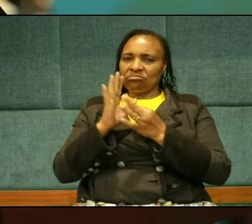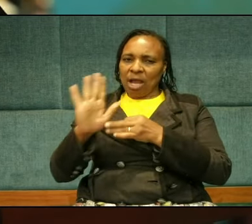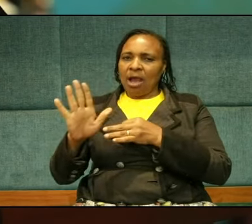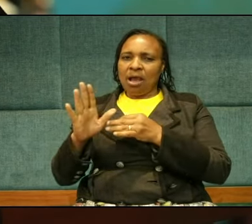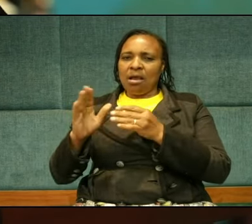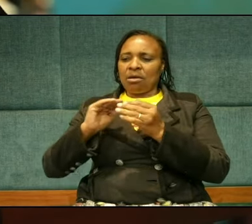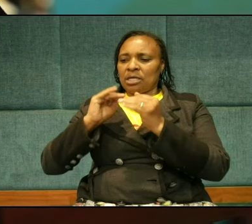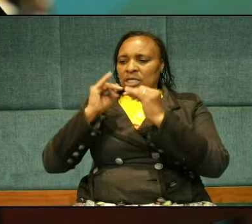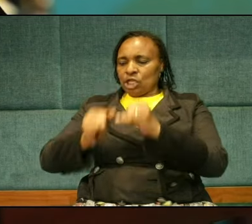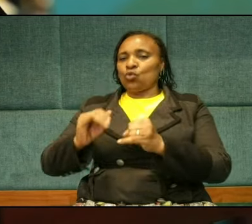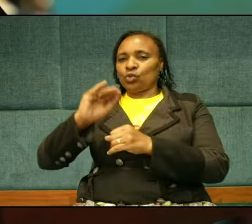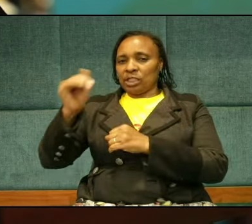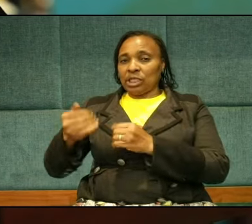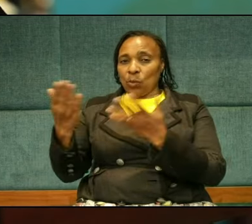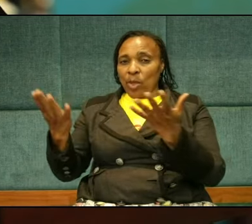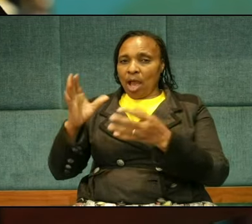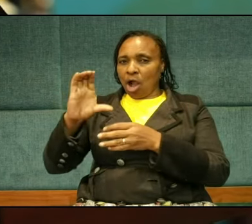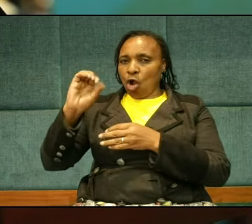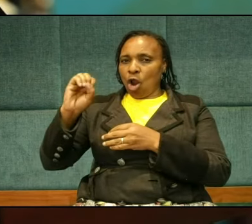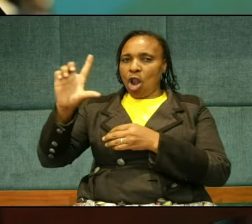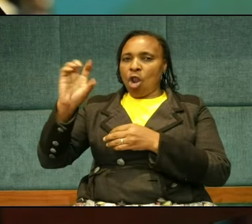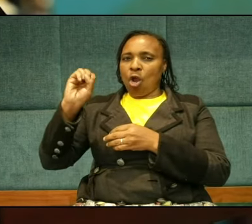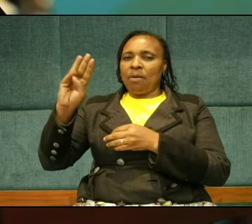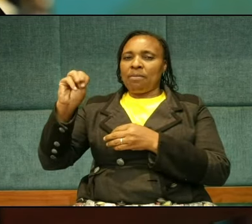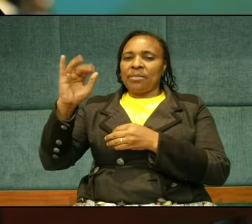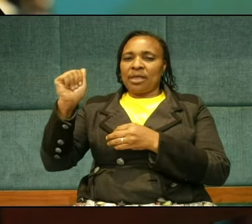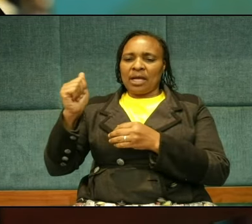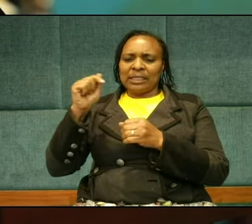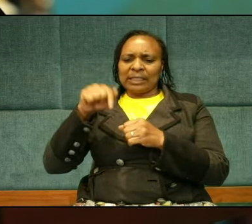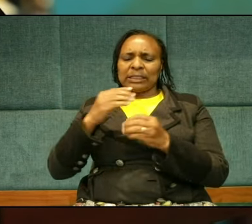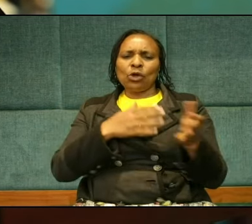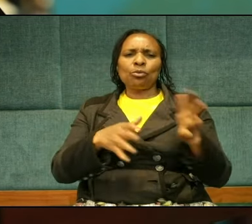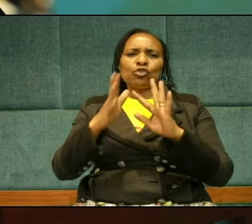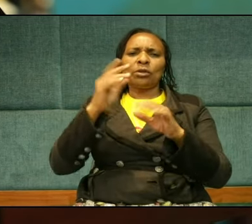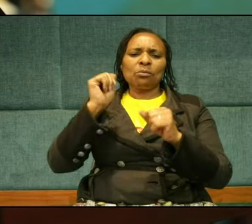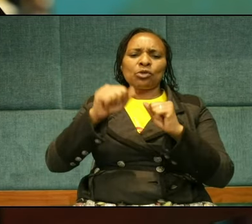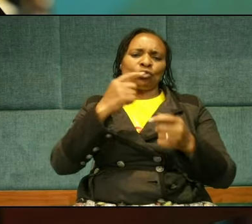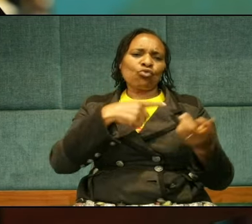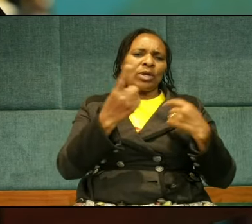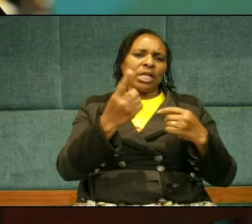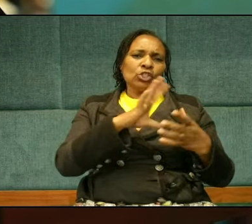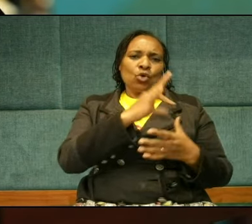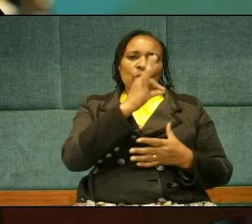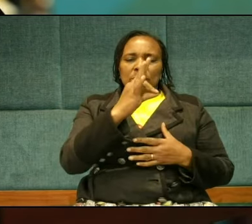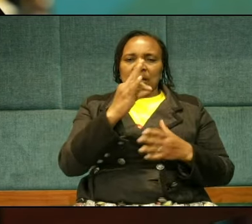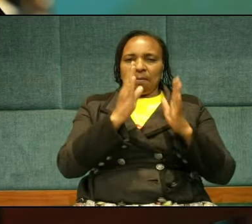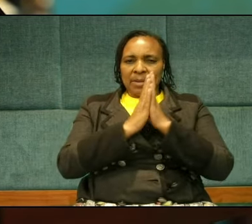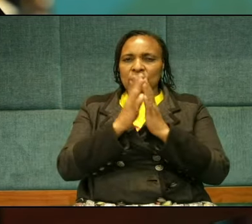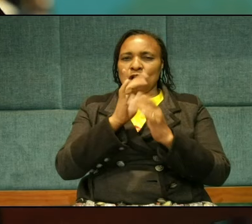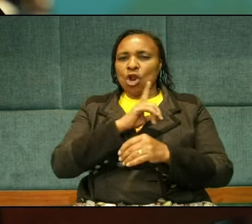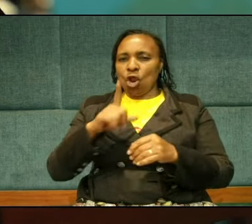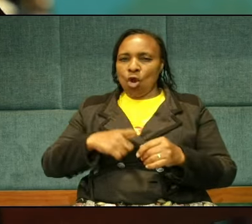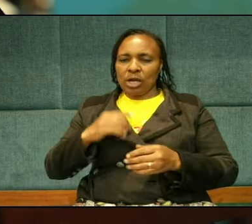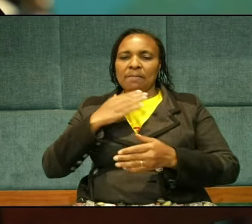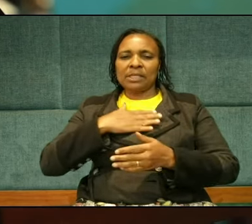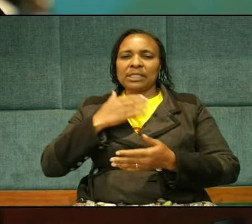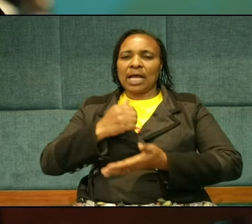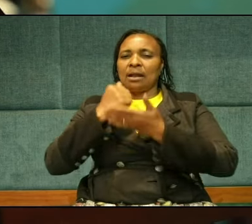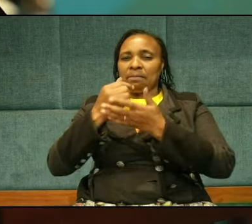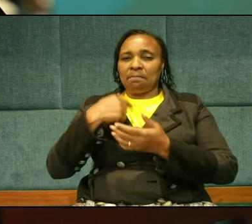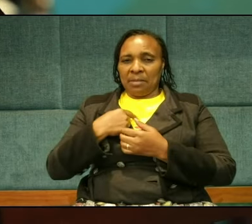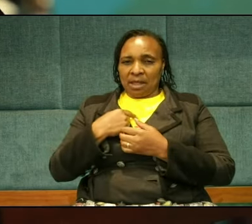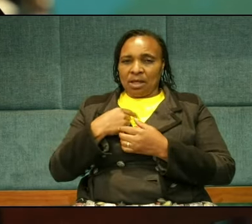in Colombia. He thought excitedly, "This may be my opportunity to win souls," he prayed. "Lord, please help me. I want